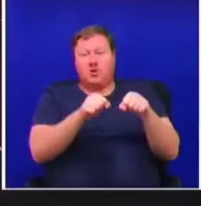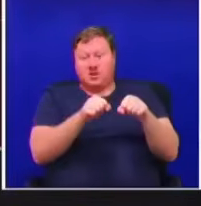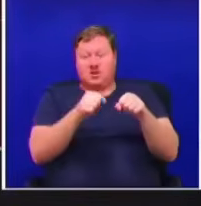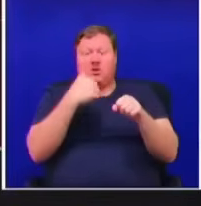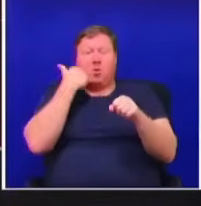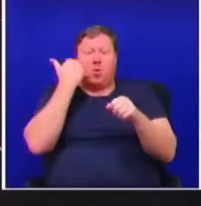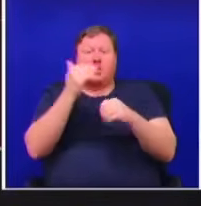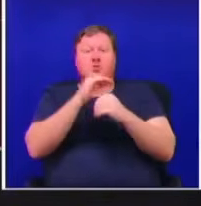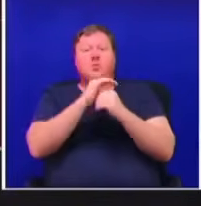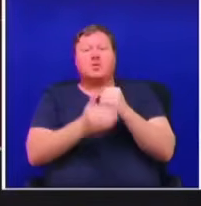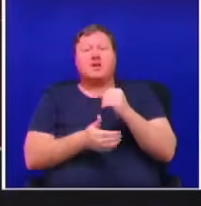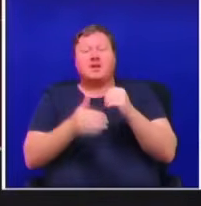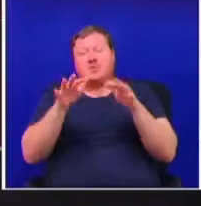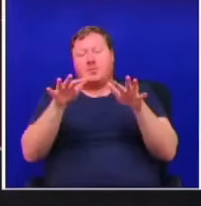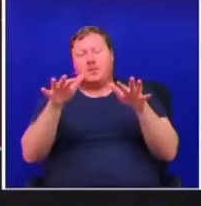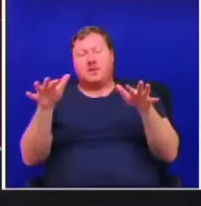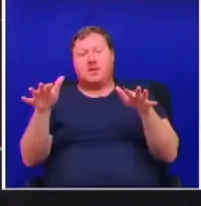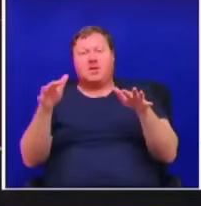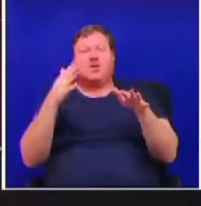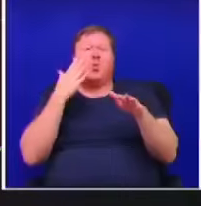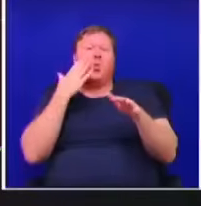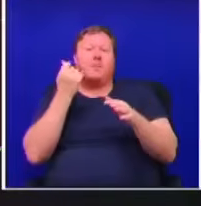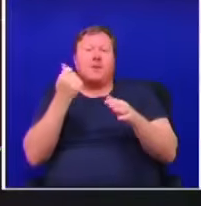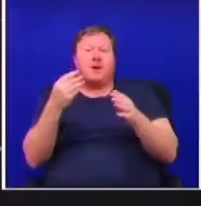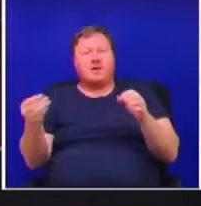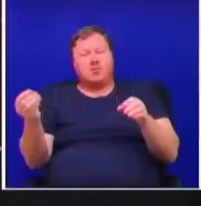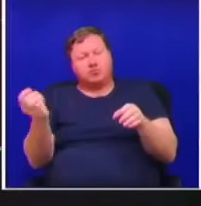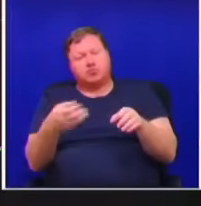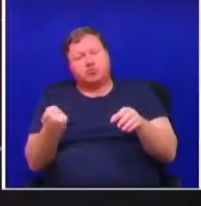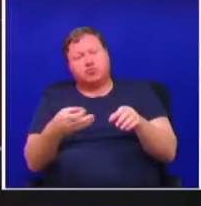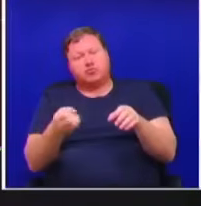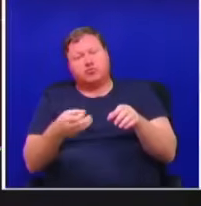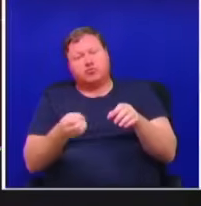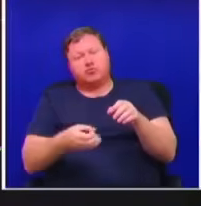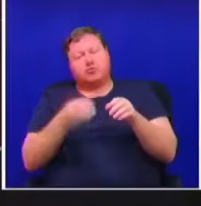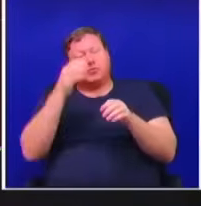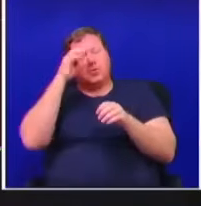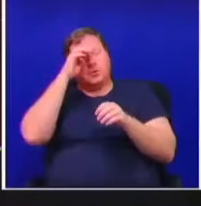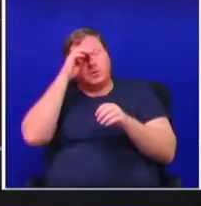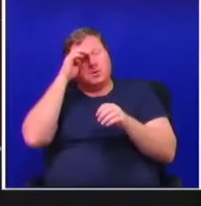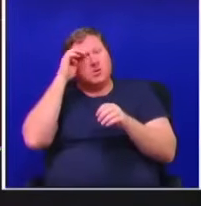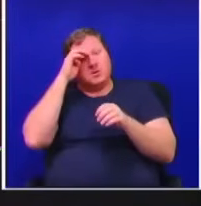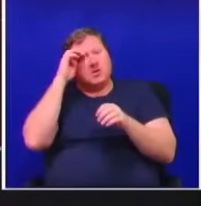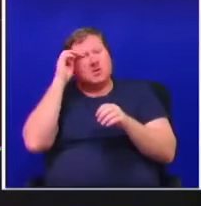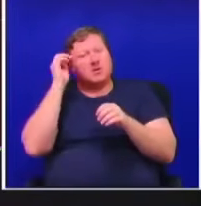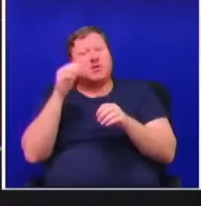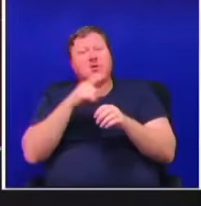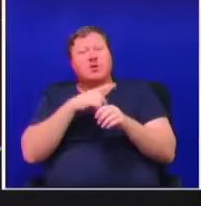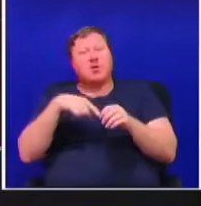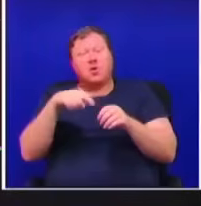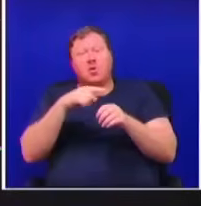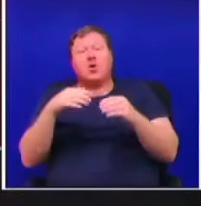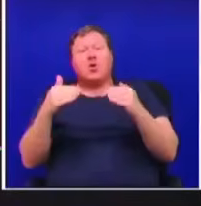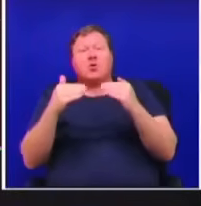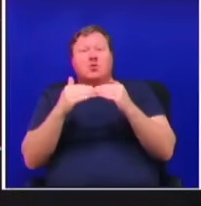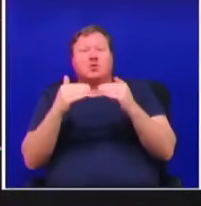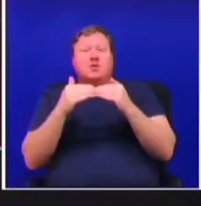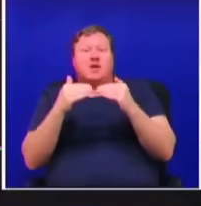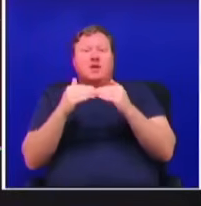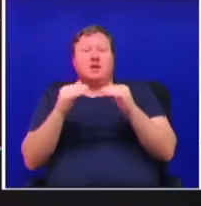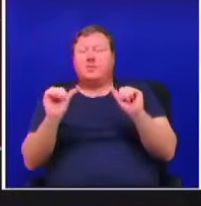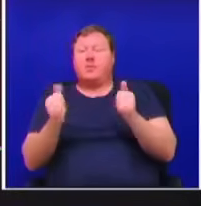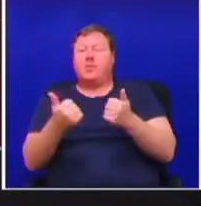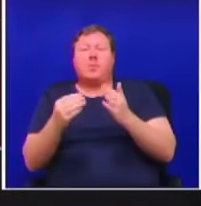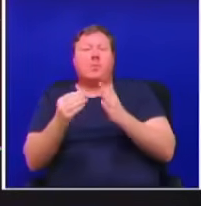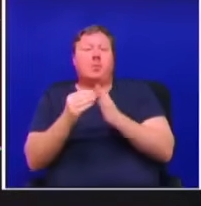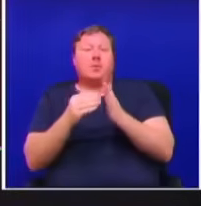the public when it comes to their money. And so therefore, those standards have been well set out,